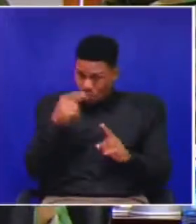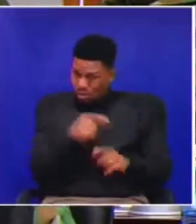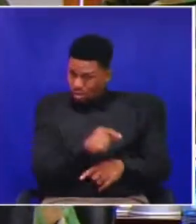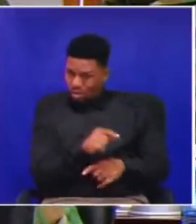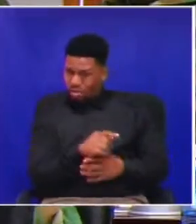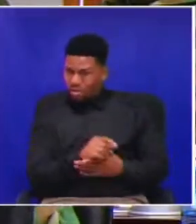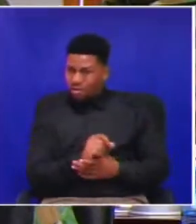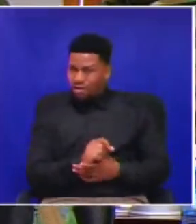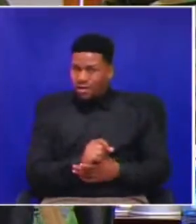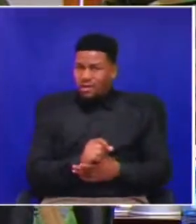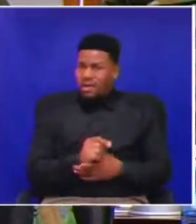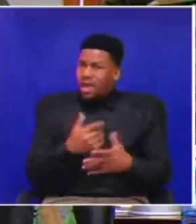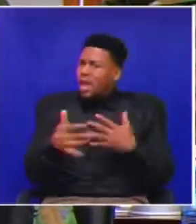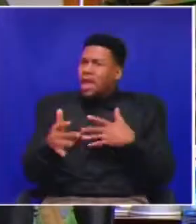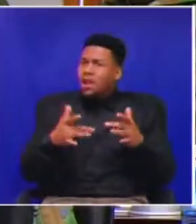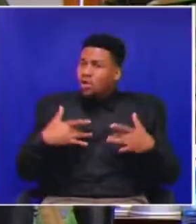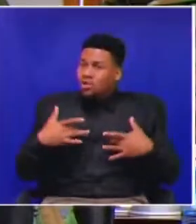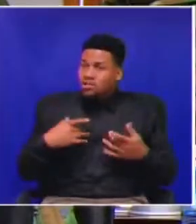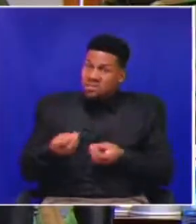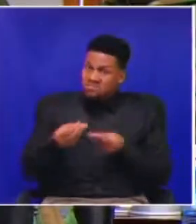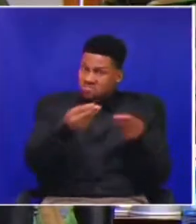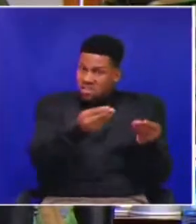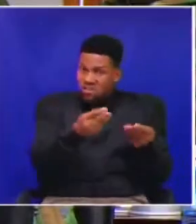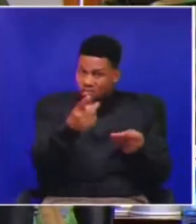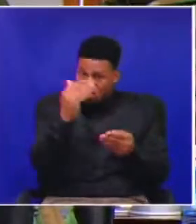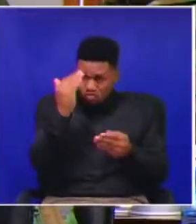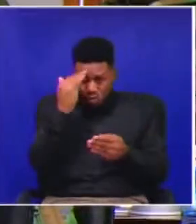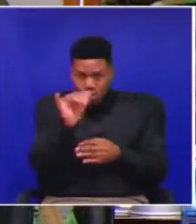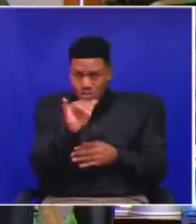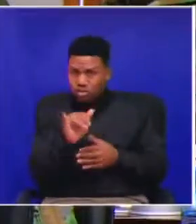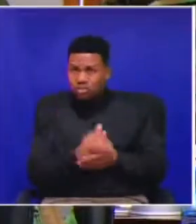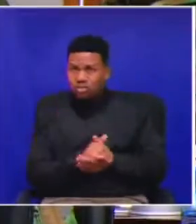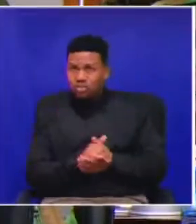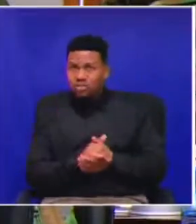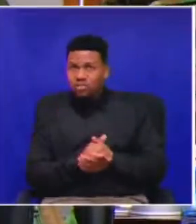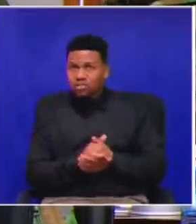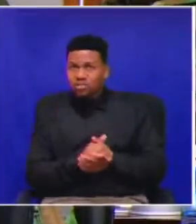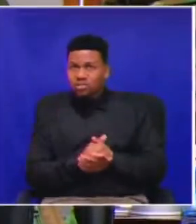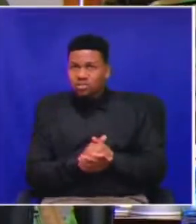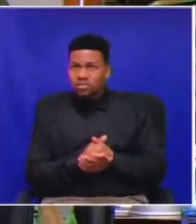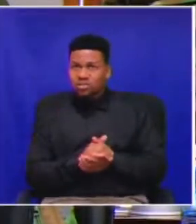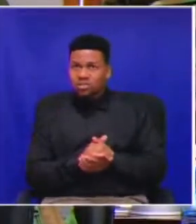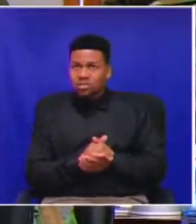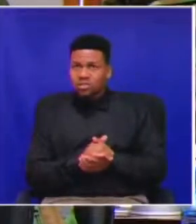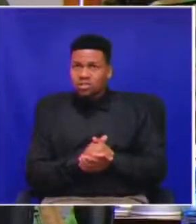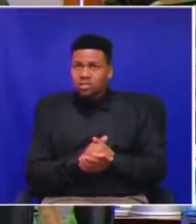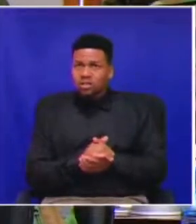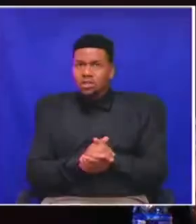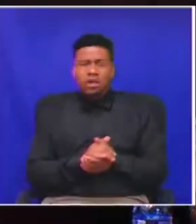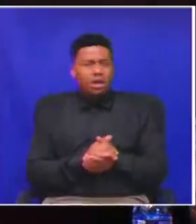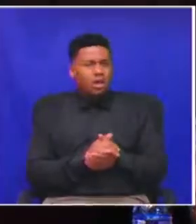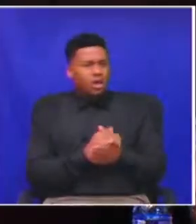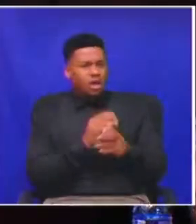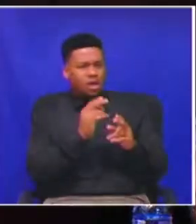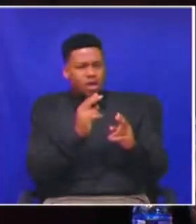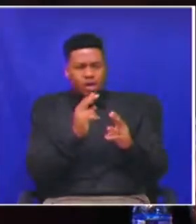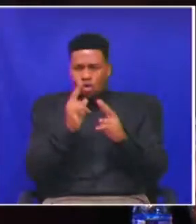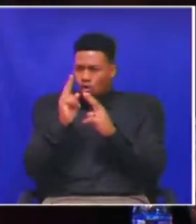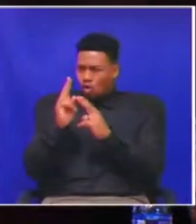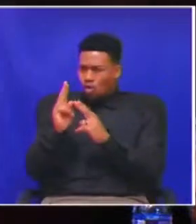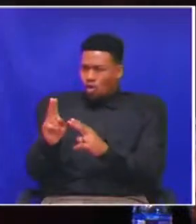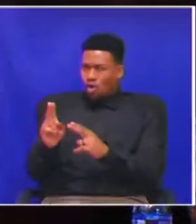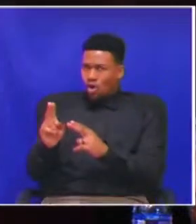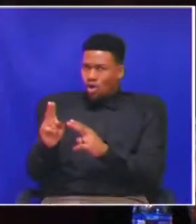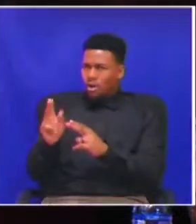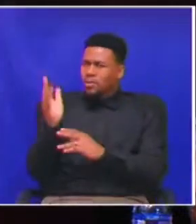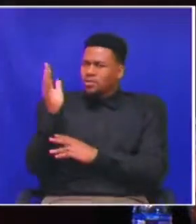was raised? And then, Mr. President, interference is Honorable Speaker, without interfering, Yeah. could you start